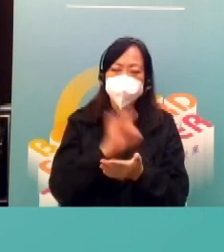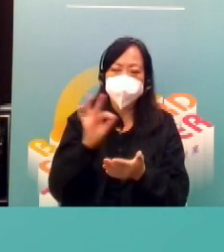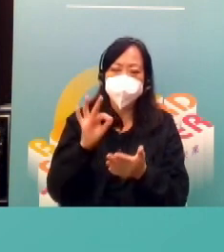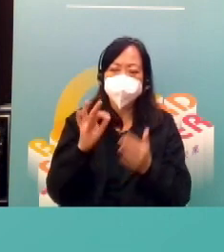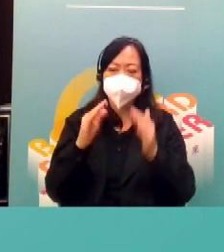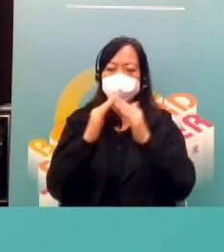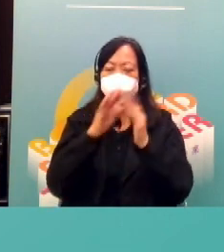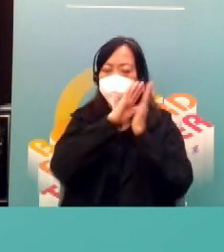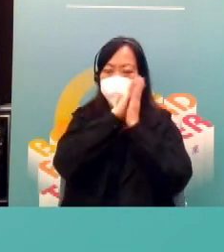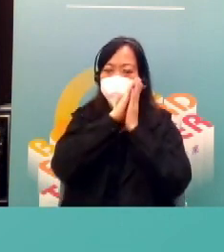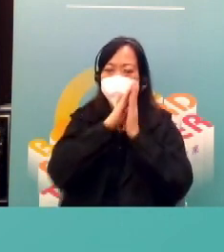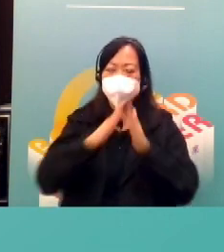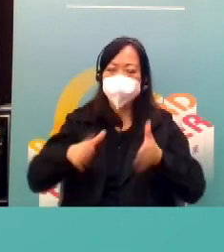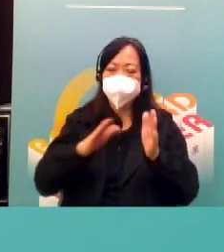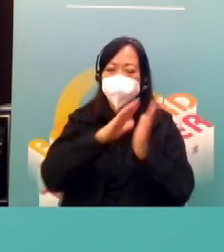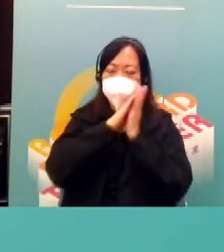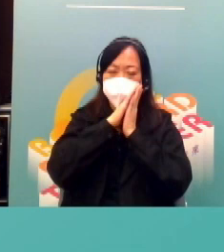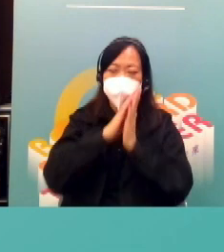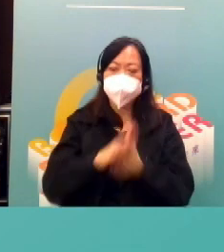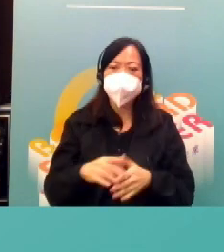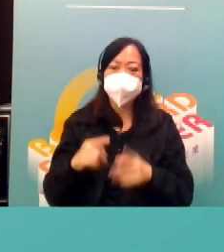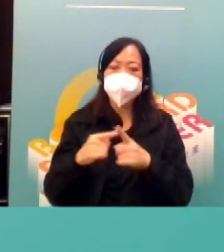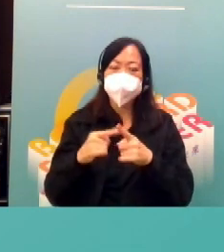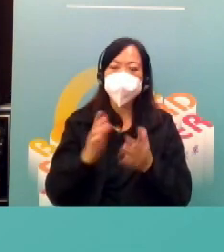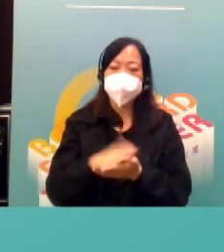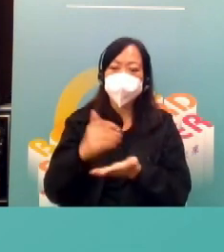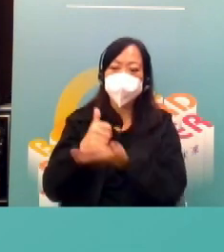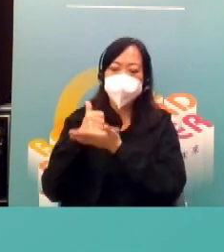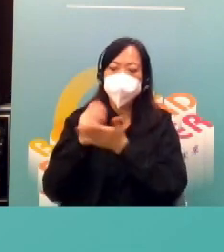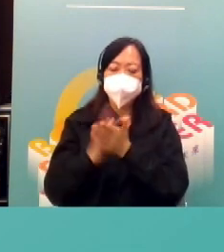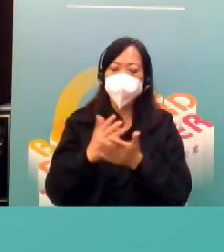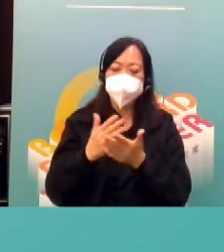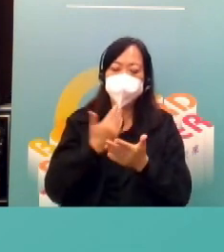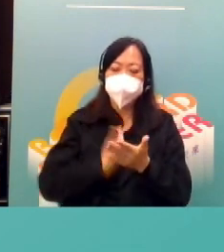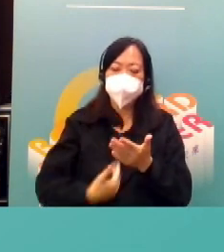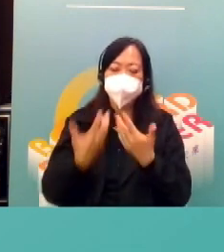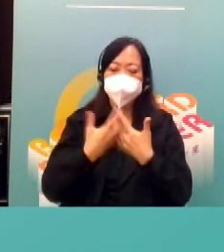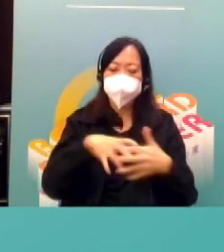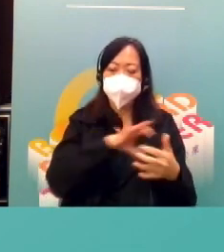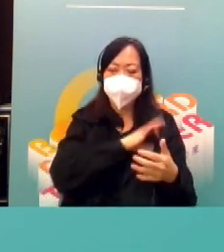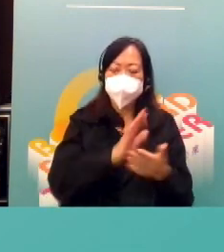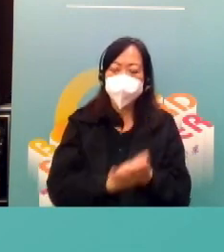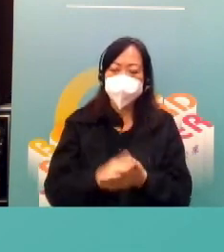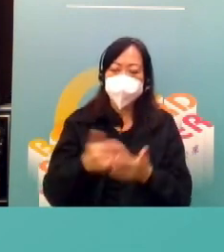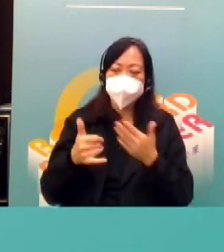a particular charity, potentially, to go out and work with a certain number of homeless